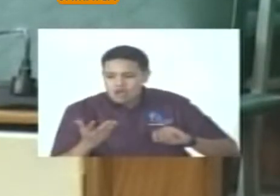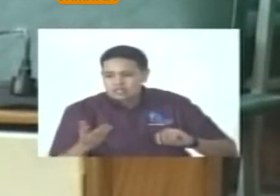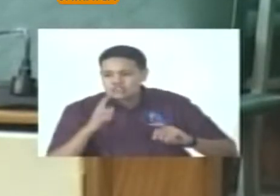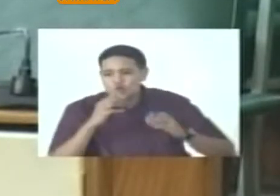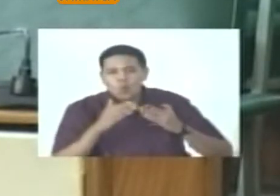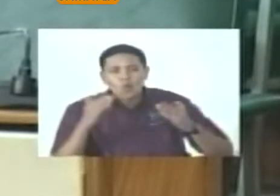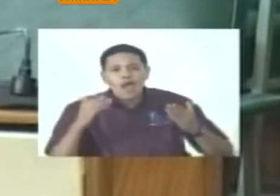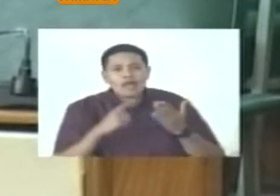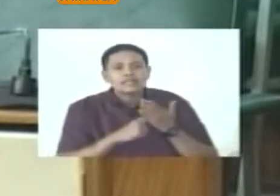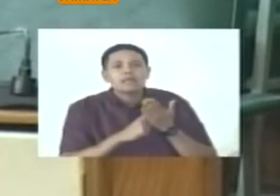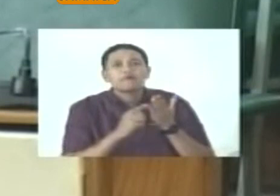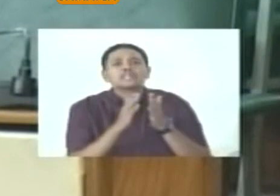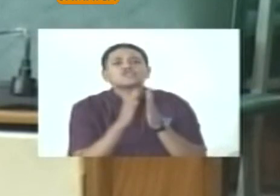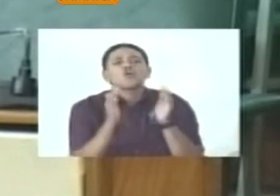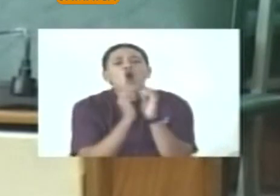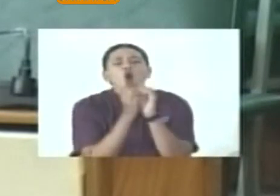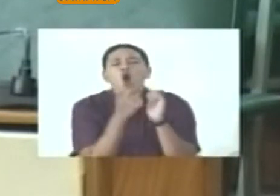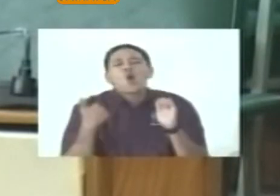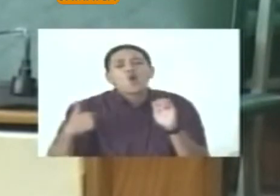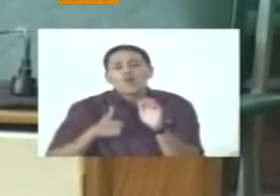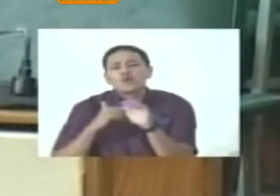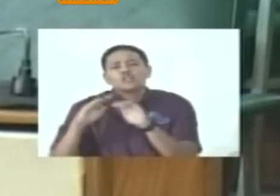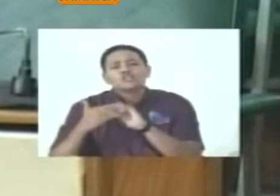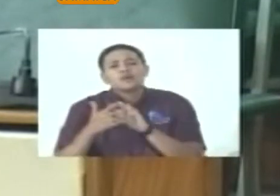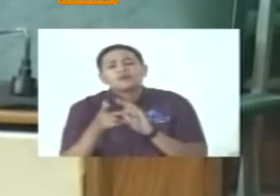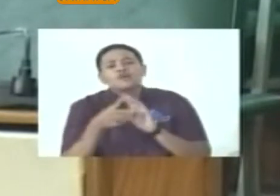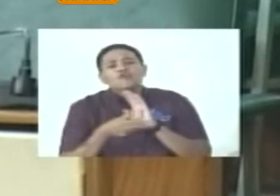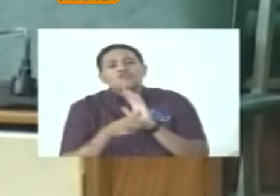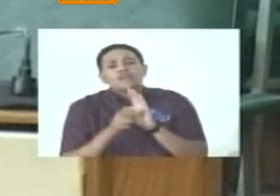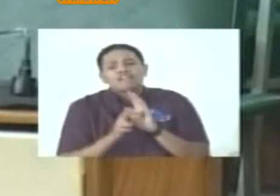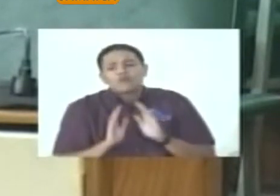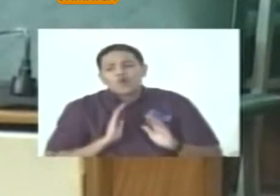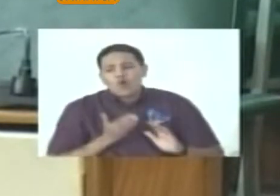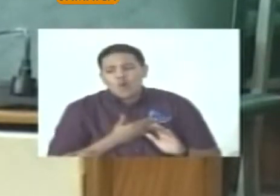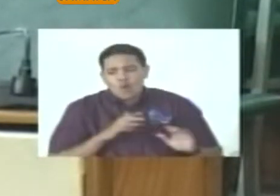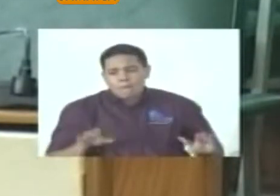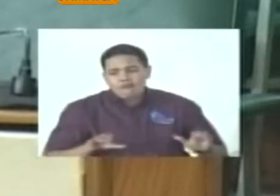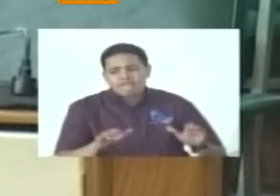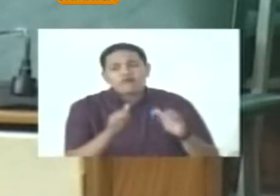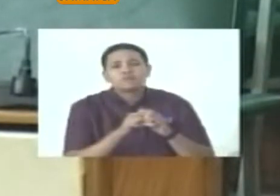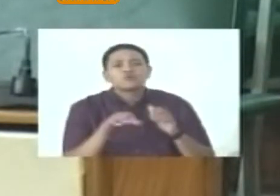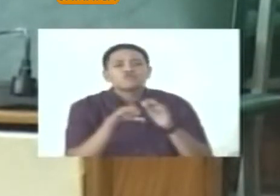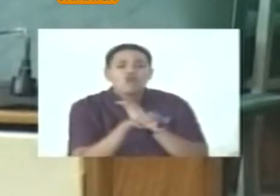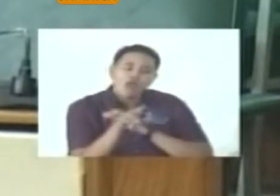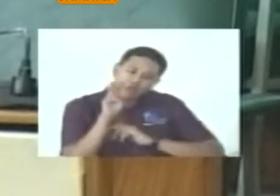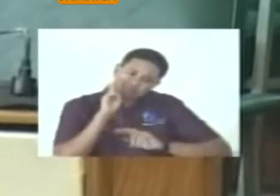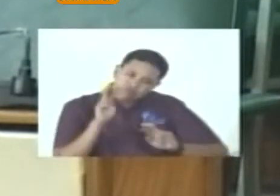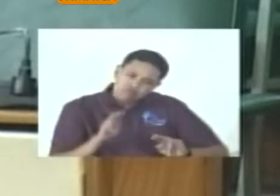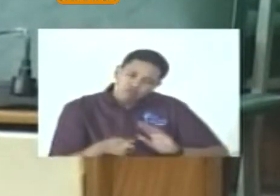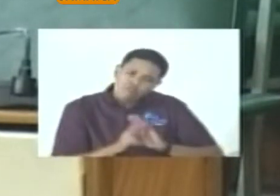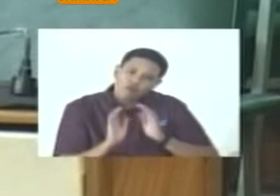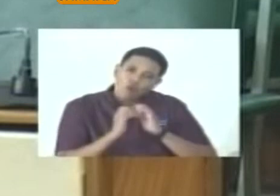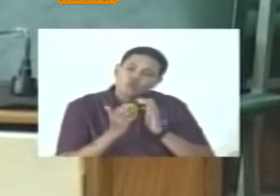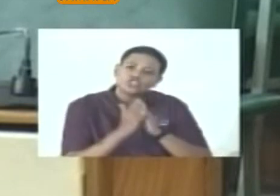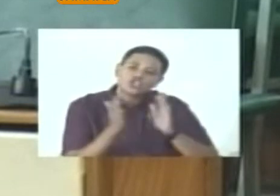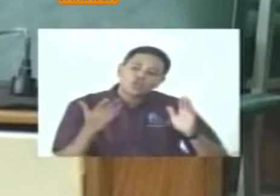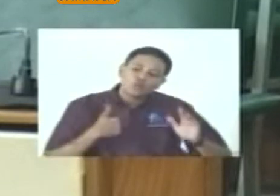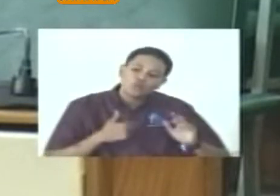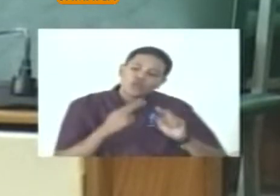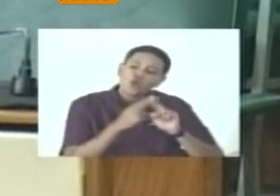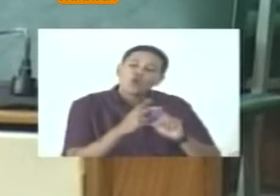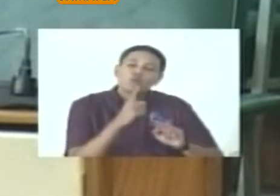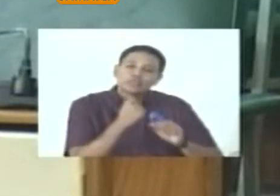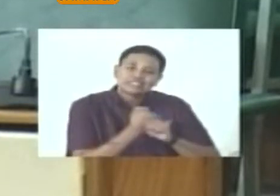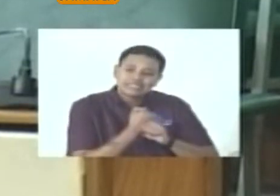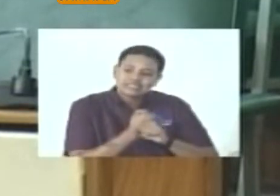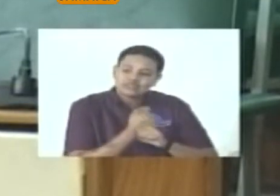wide debate, and generally how we in Jamaica review our performance with crime, generally we refer to one statistic,